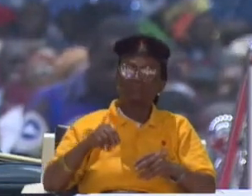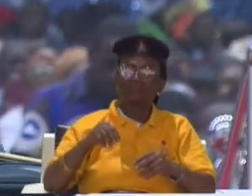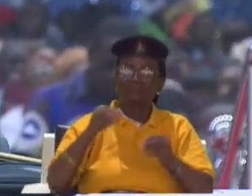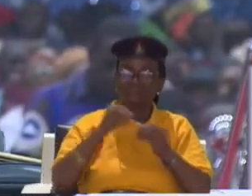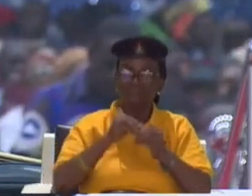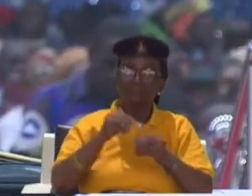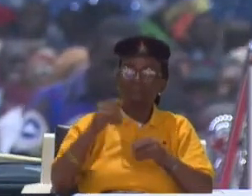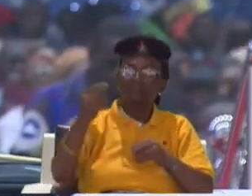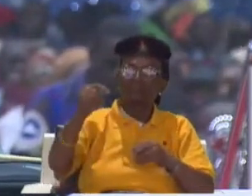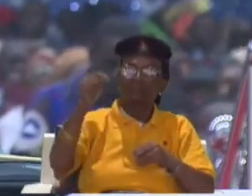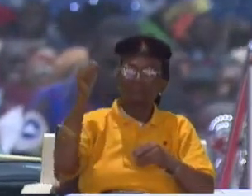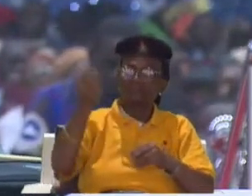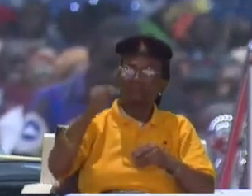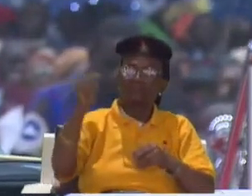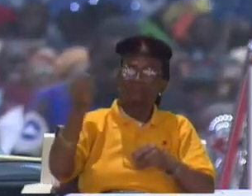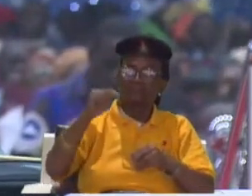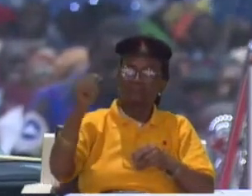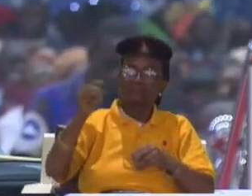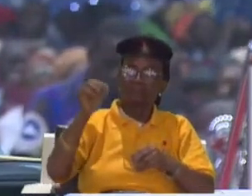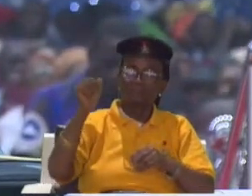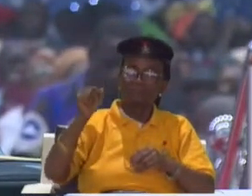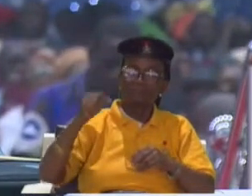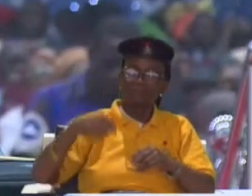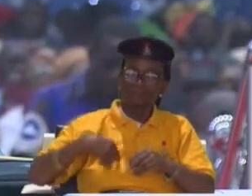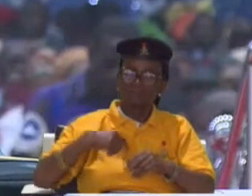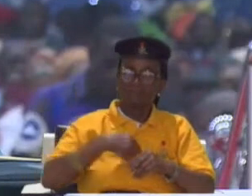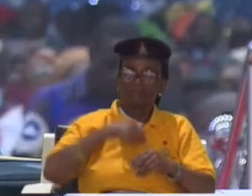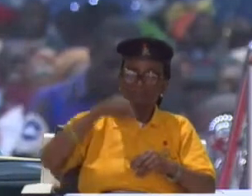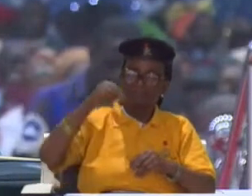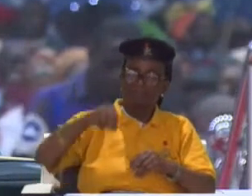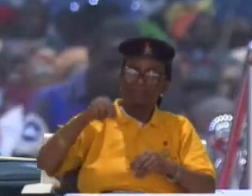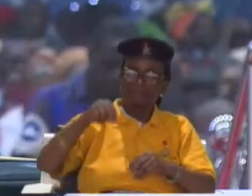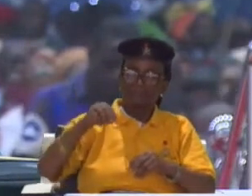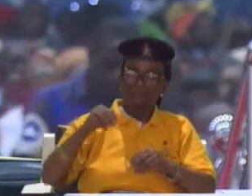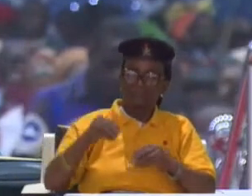toilets. We need more bathrooms.